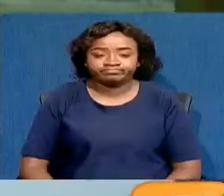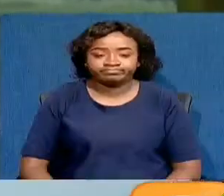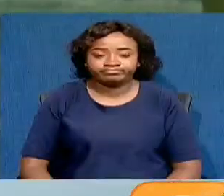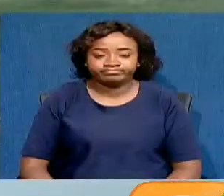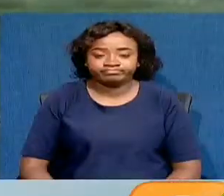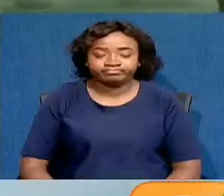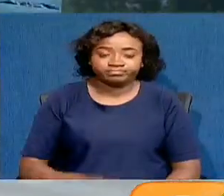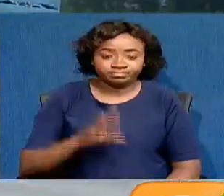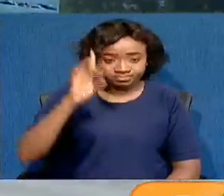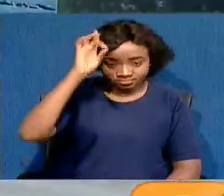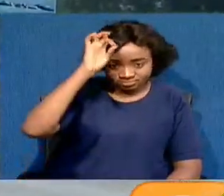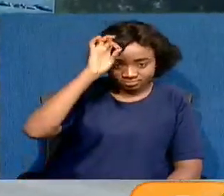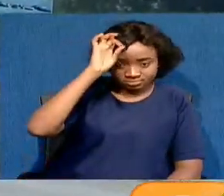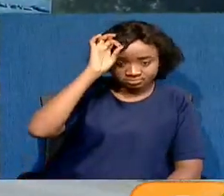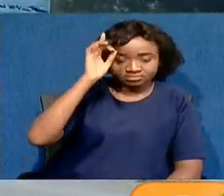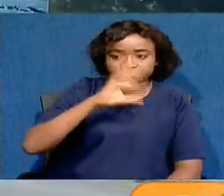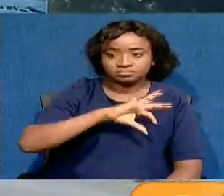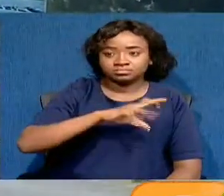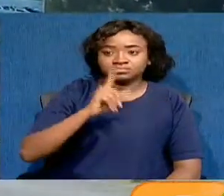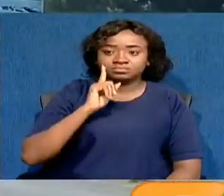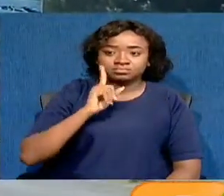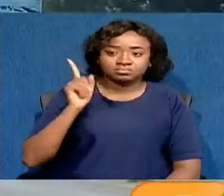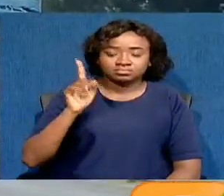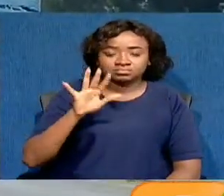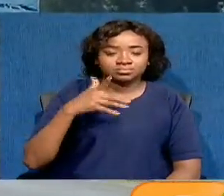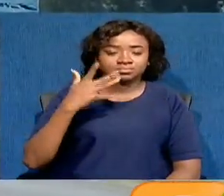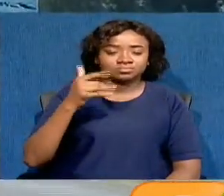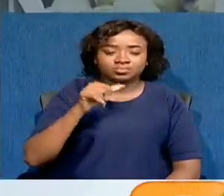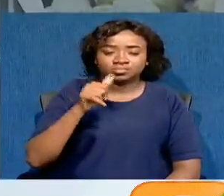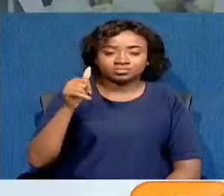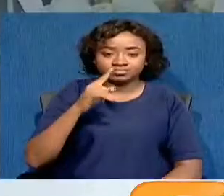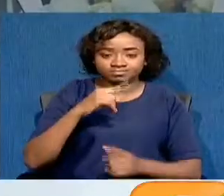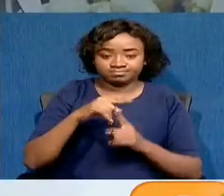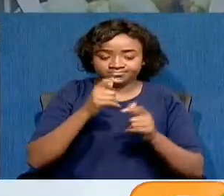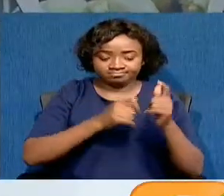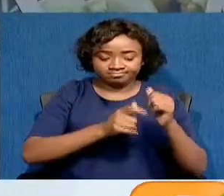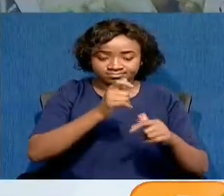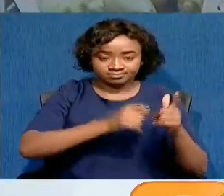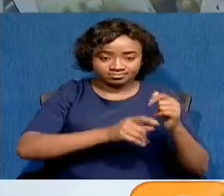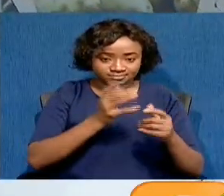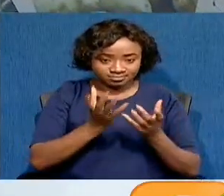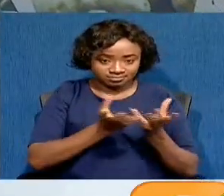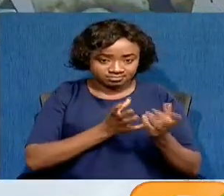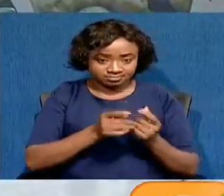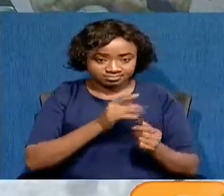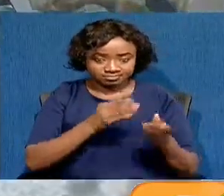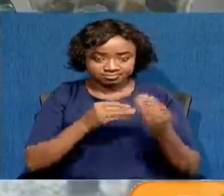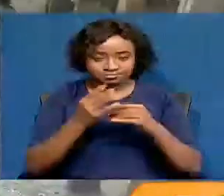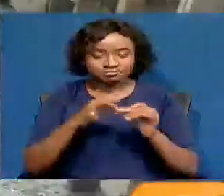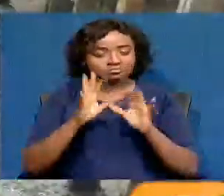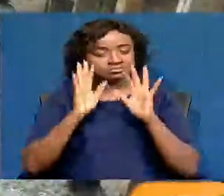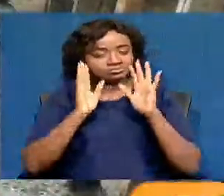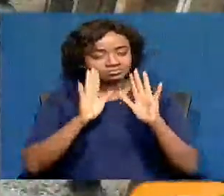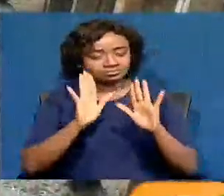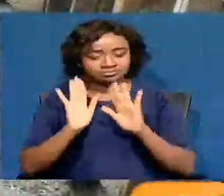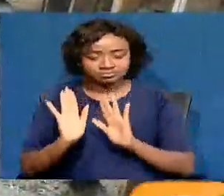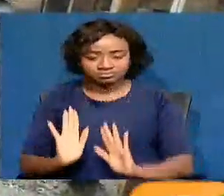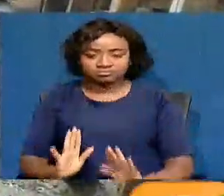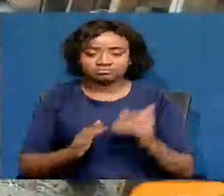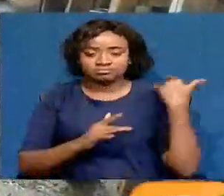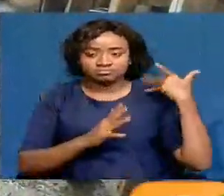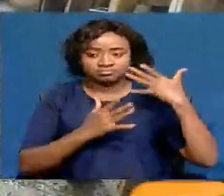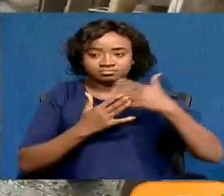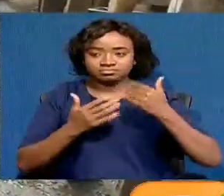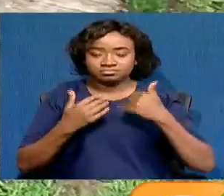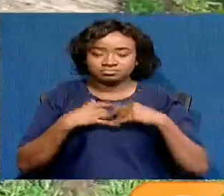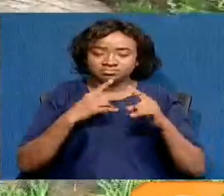In Nyandarua County's cool highlands, dairy farming is both tradition and lifeline. But poor quality